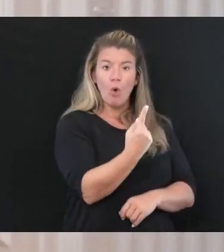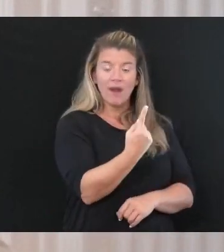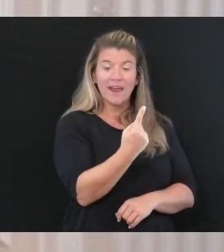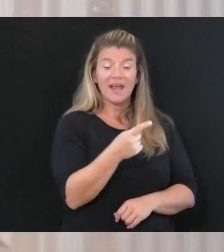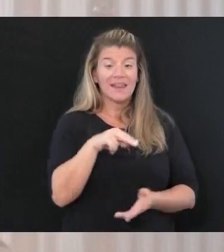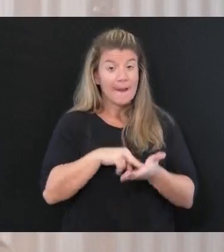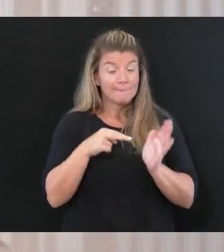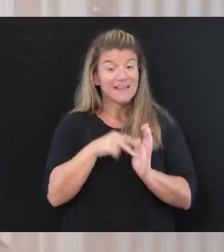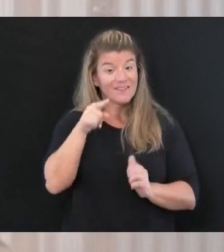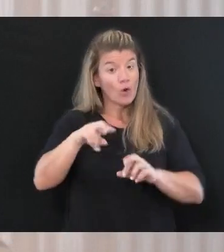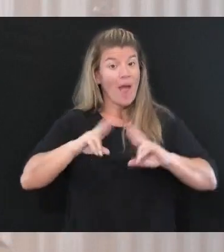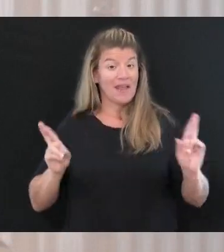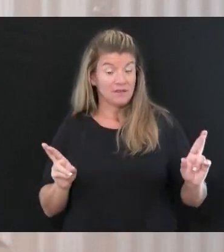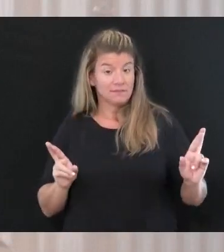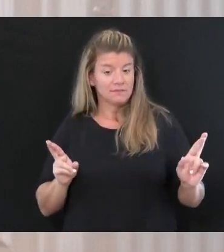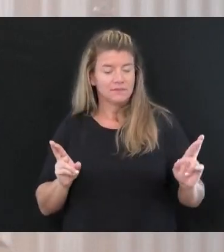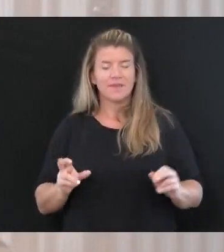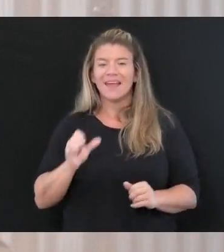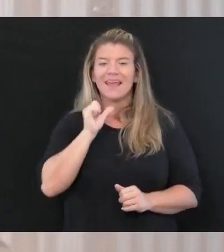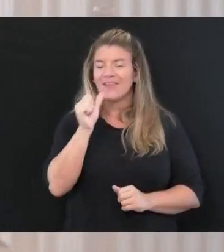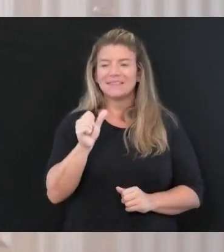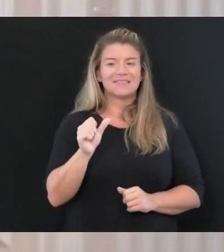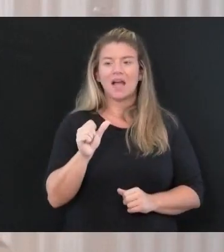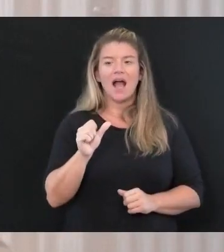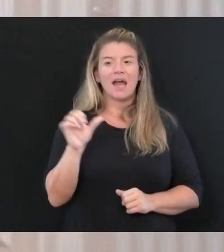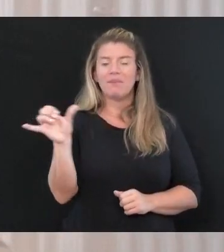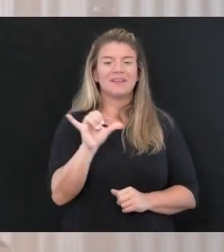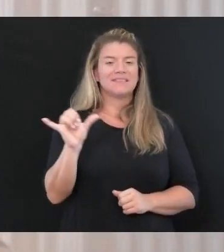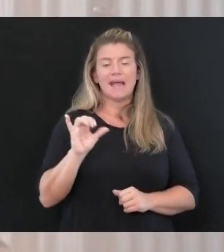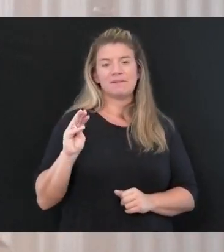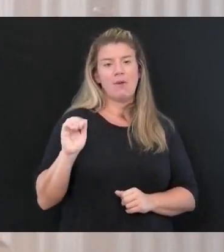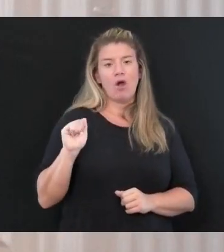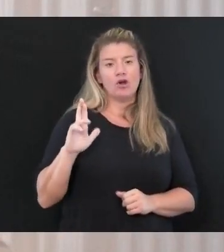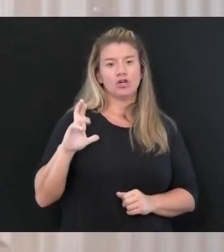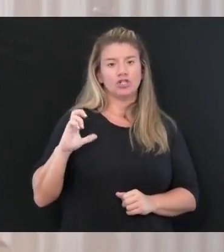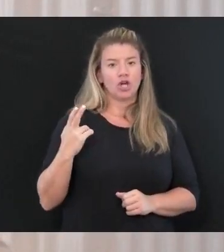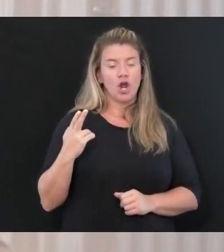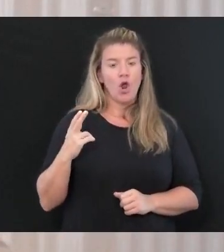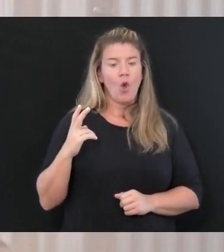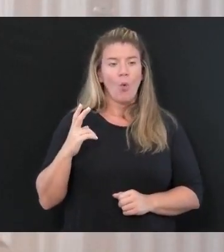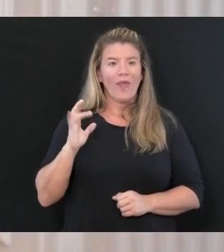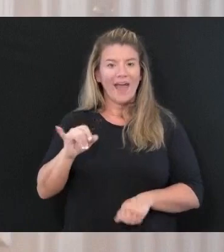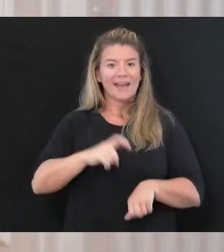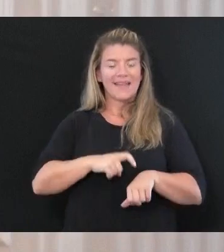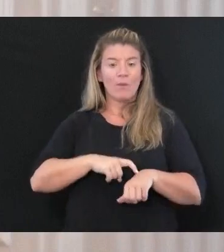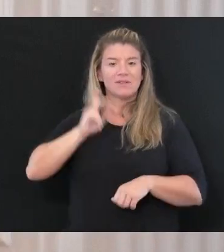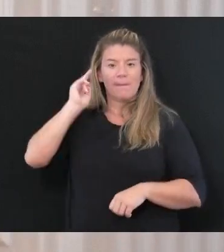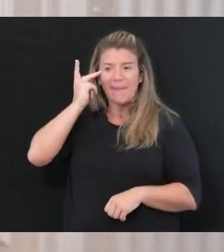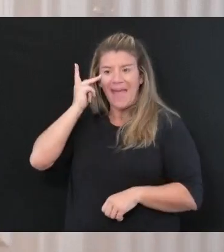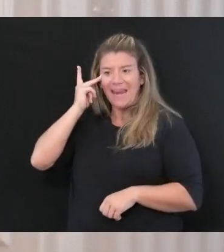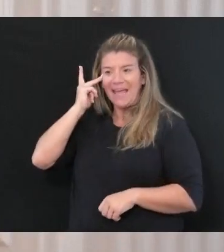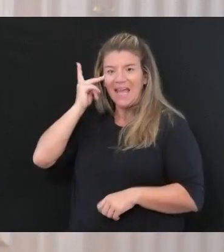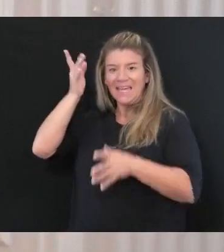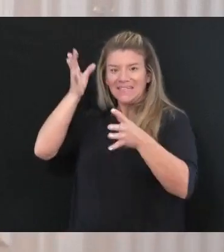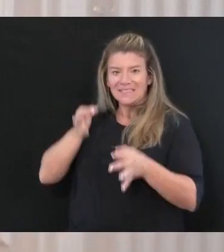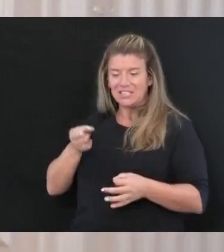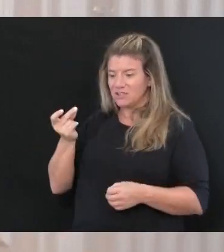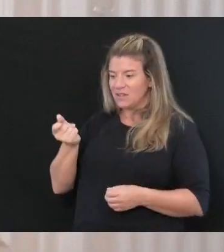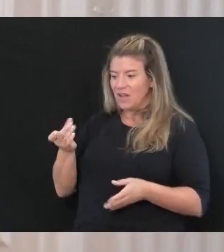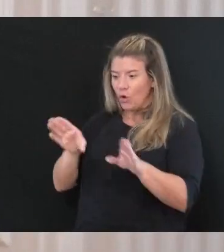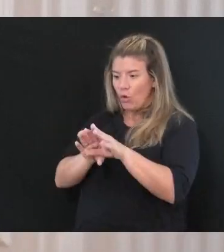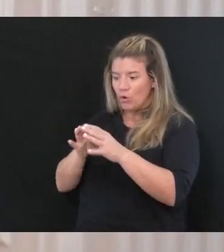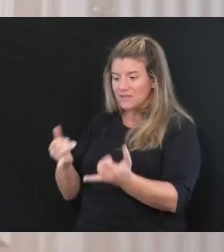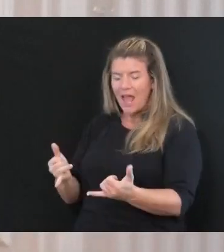ready to do that. This is not like March when we were in a panic state, when we had to make a decision to close. This is